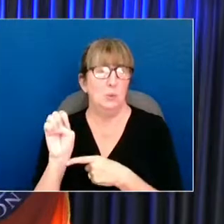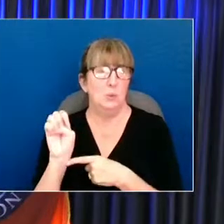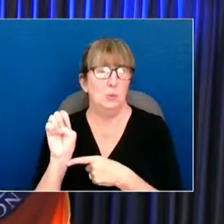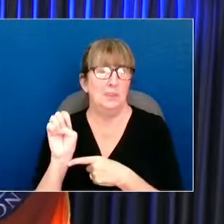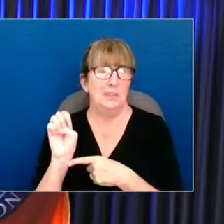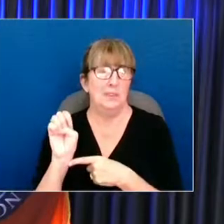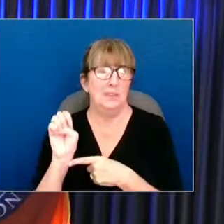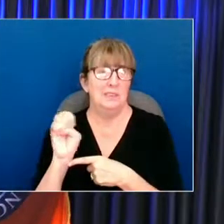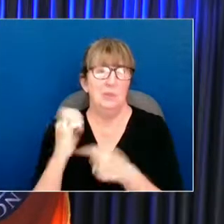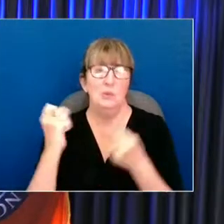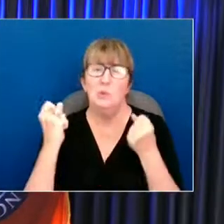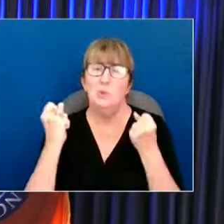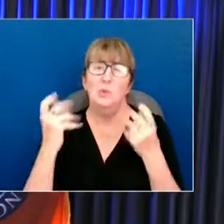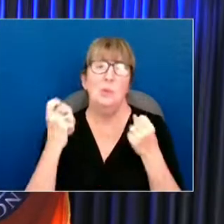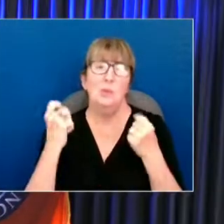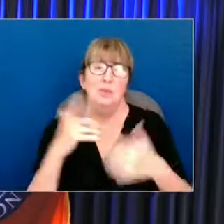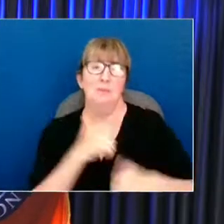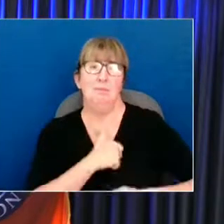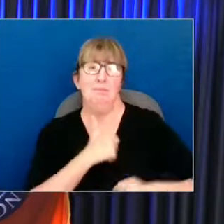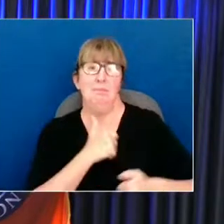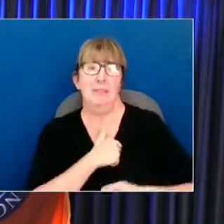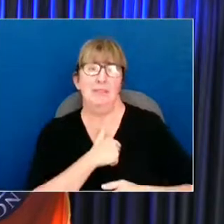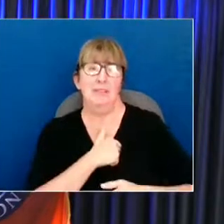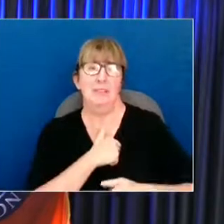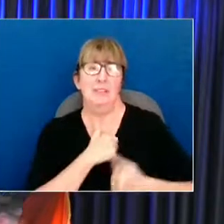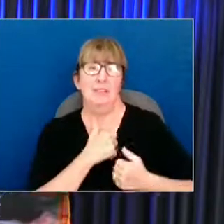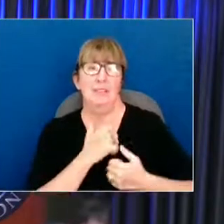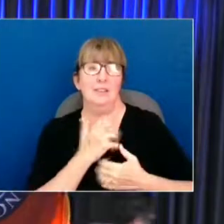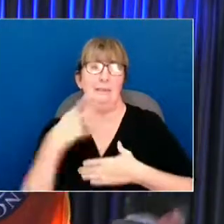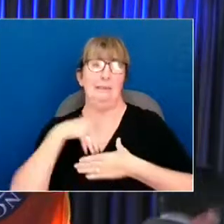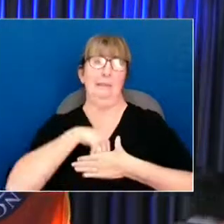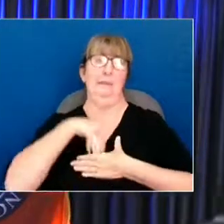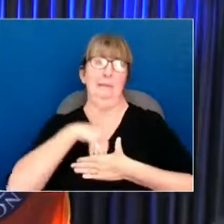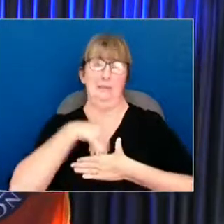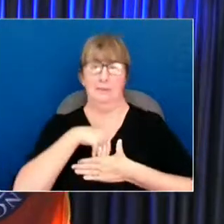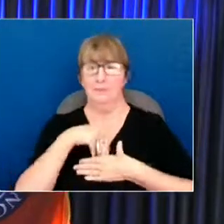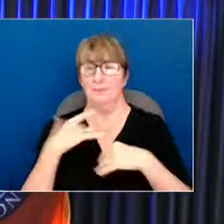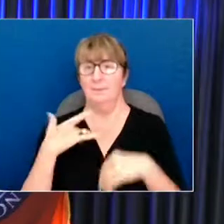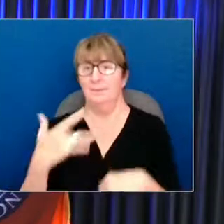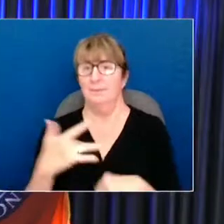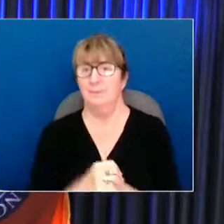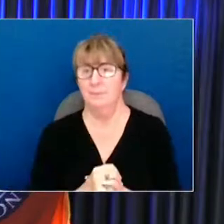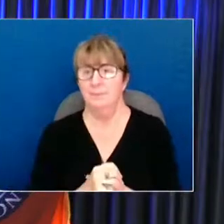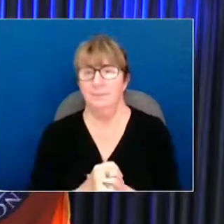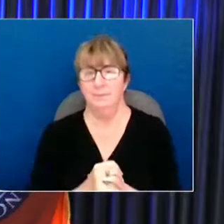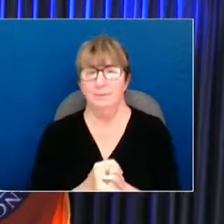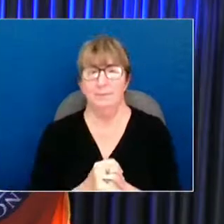blood. Oh, shoot, we need to call someone and have it first.